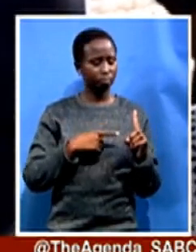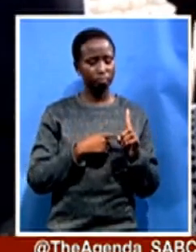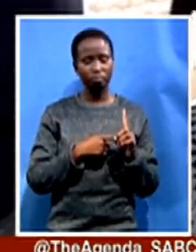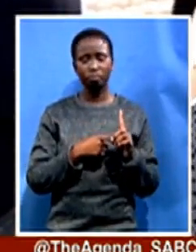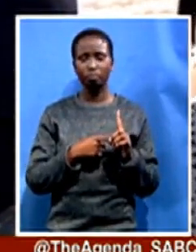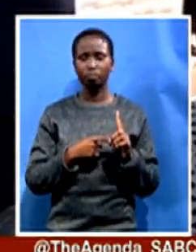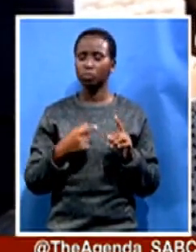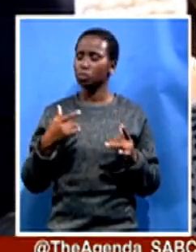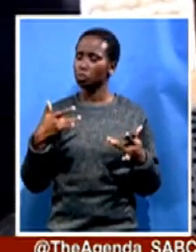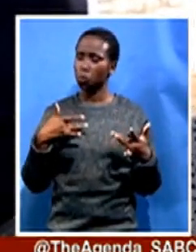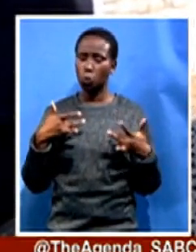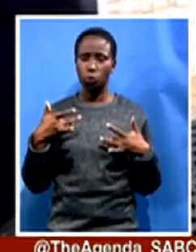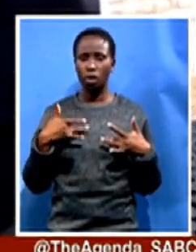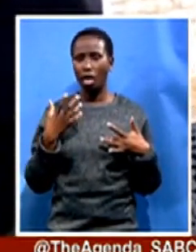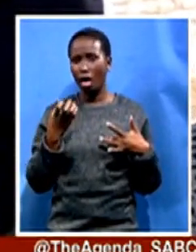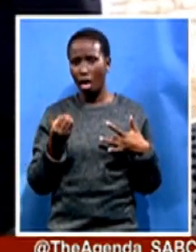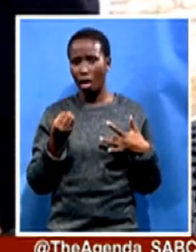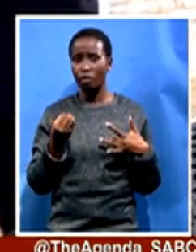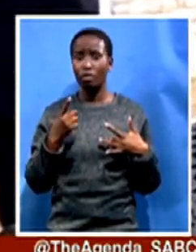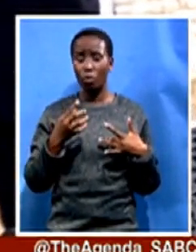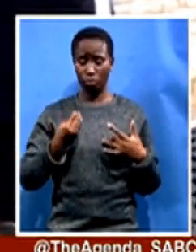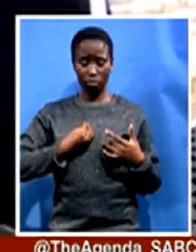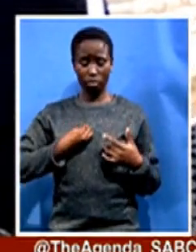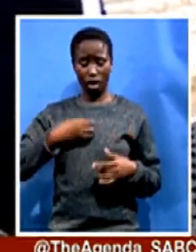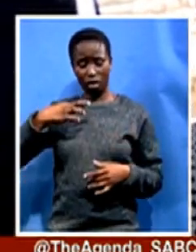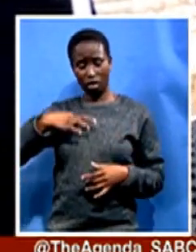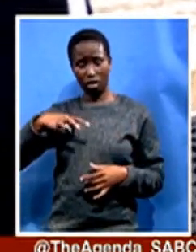especially, going to school, making sure that